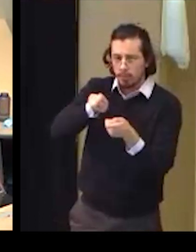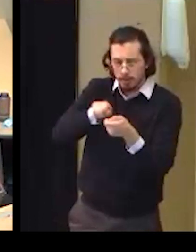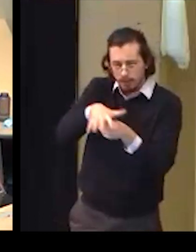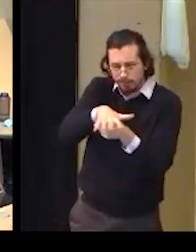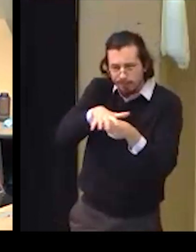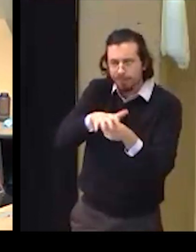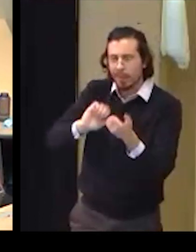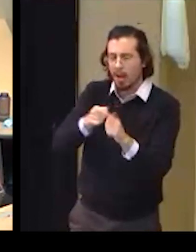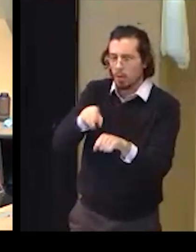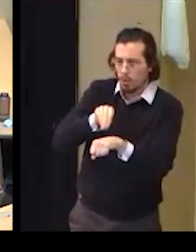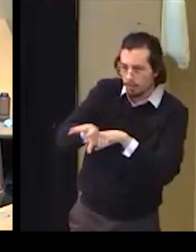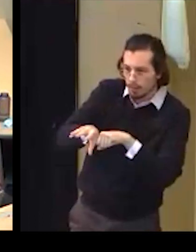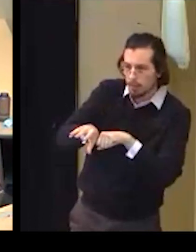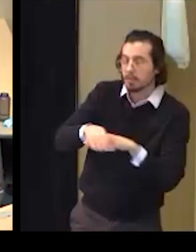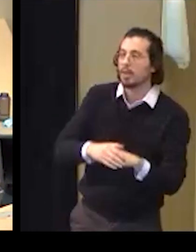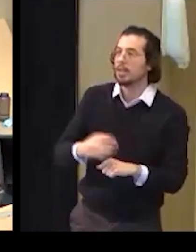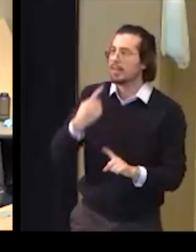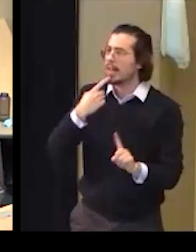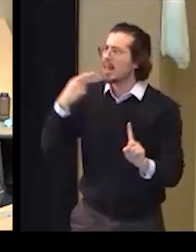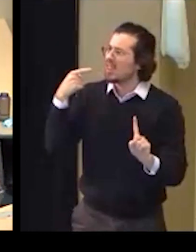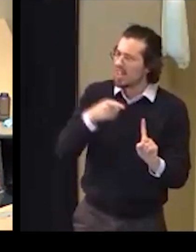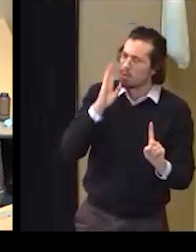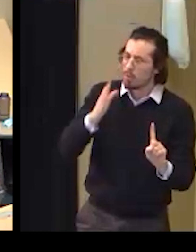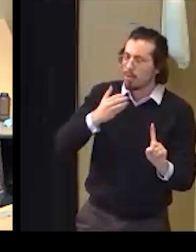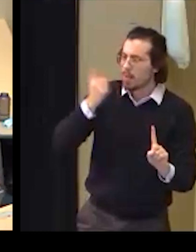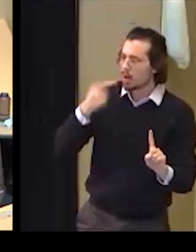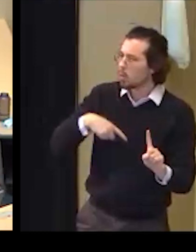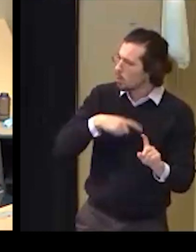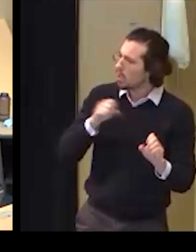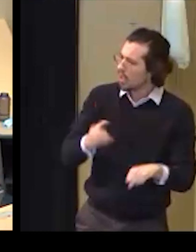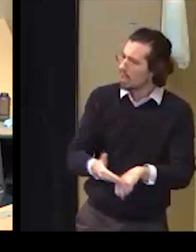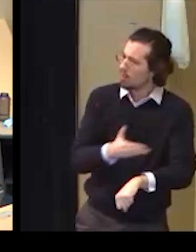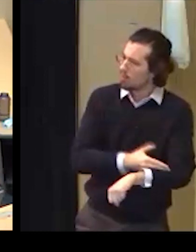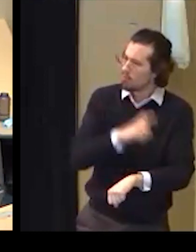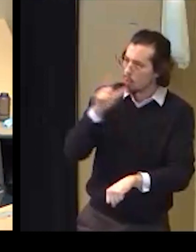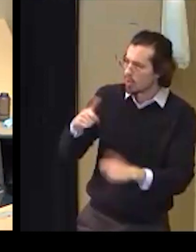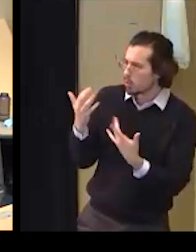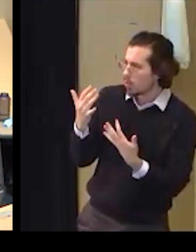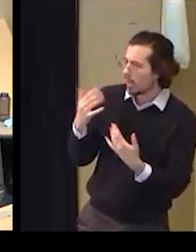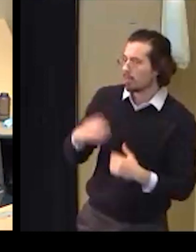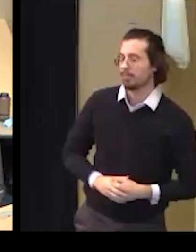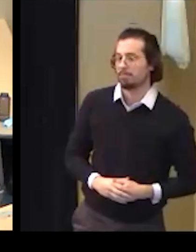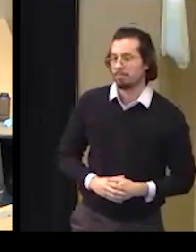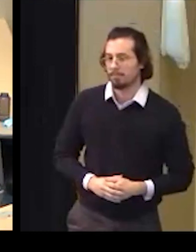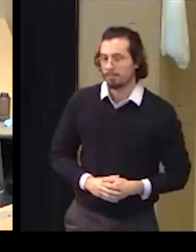start applying human factors to say, this will be better, we can make this better. We don't have to do it this way.